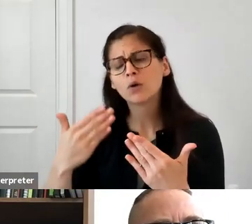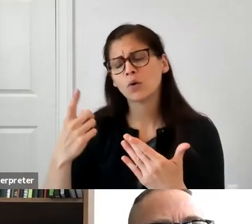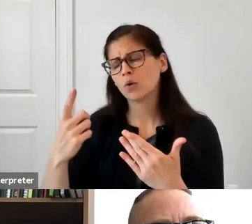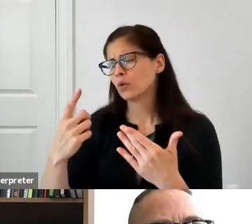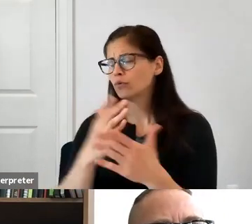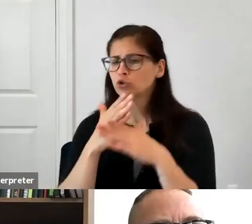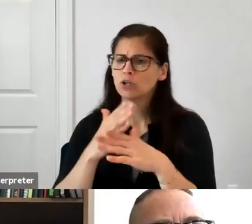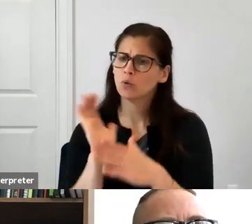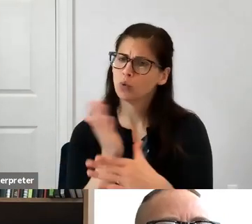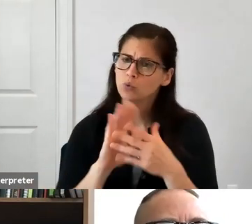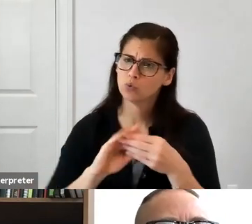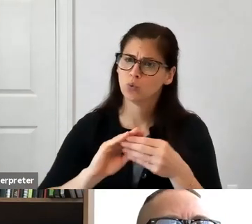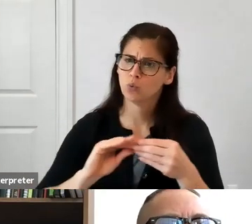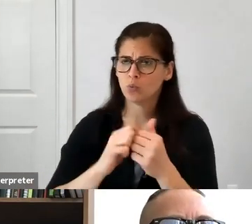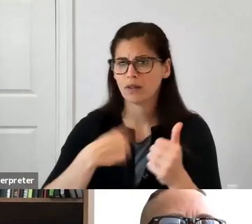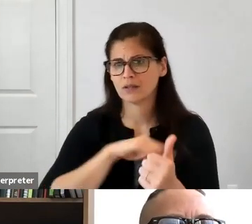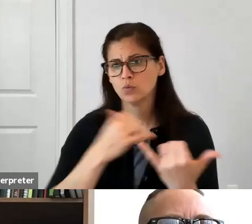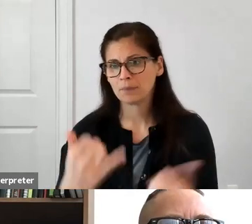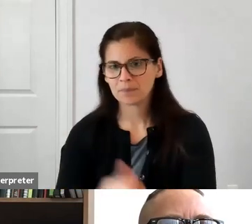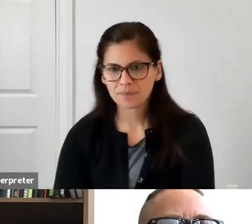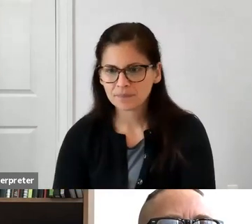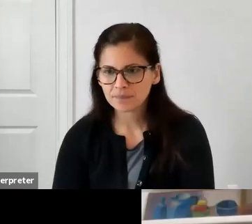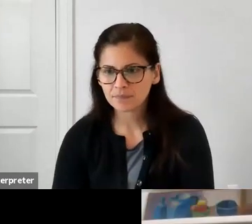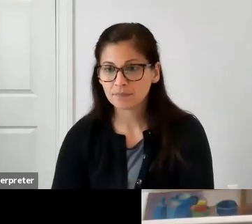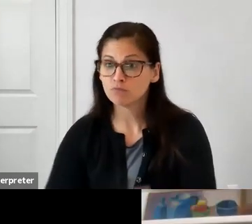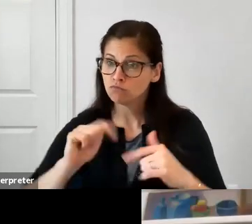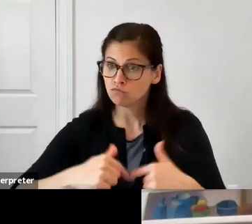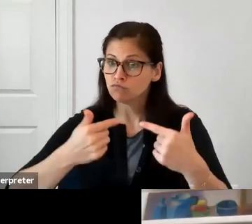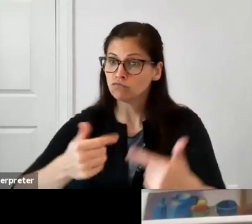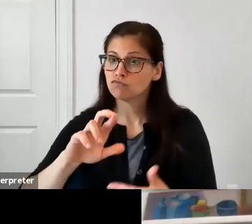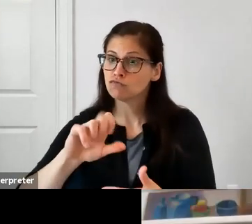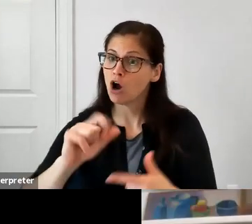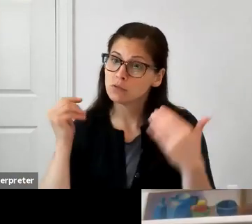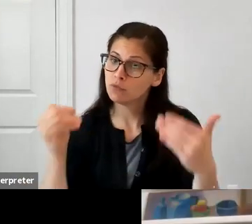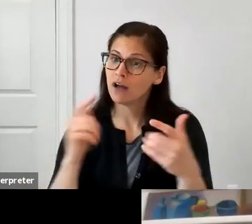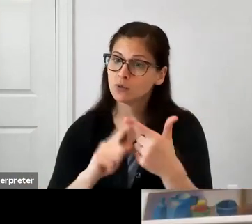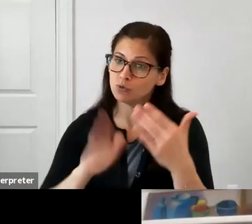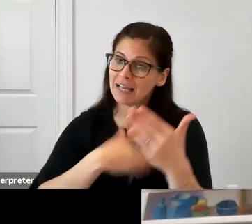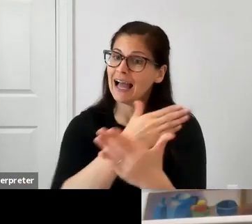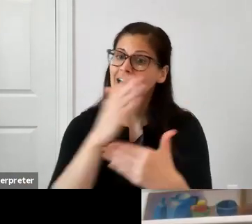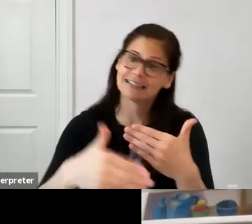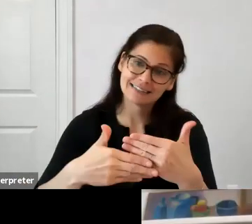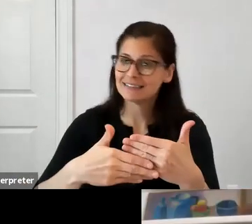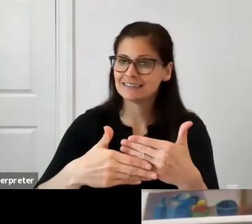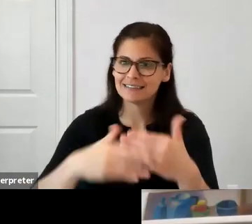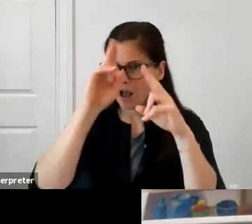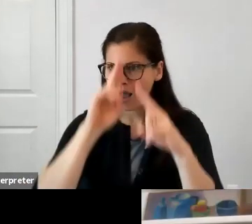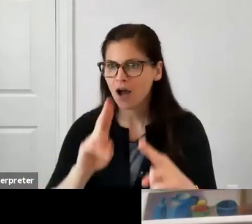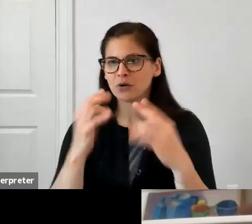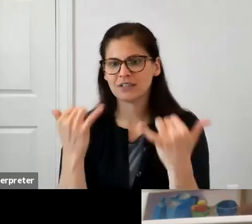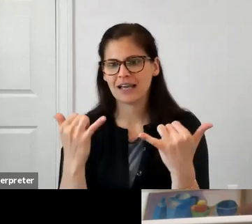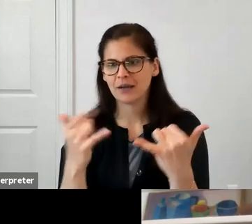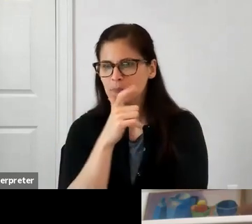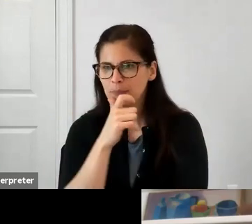story with us today. So Charles, shall we move on to our next honoree today, which